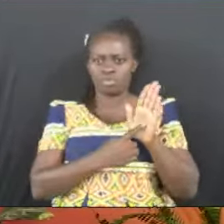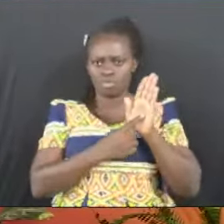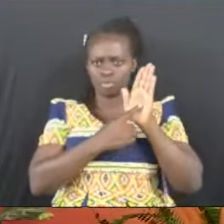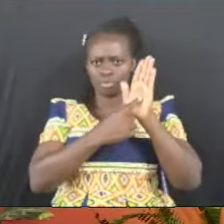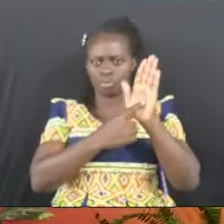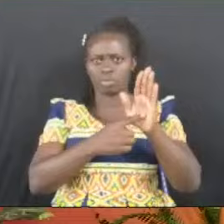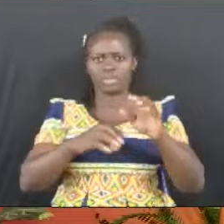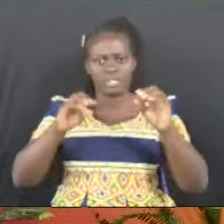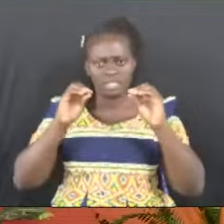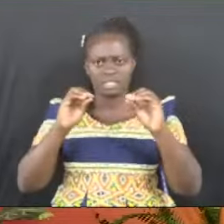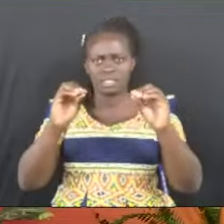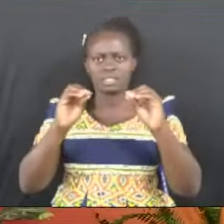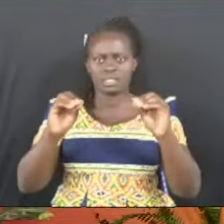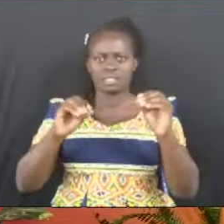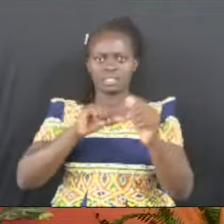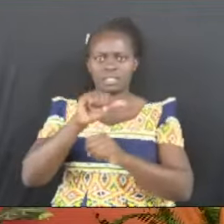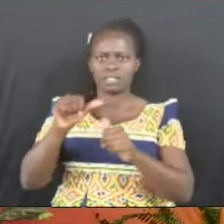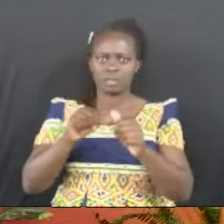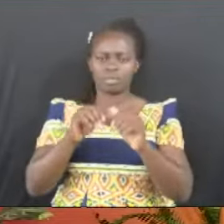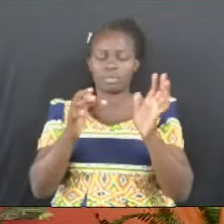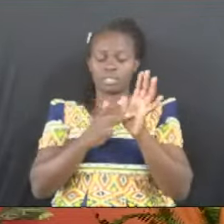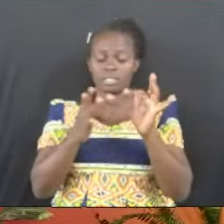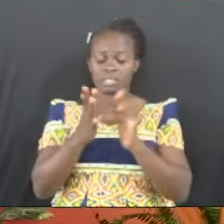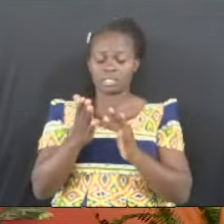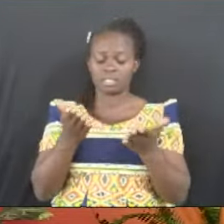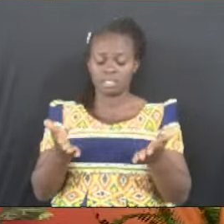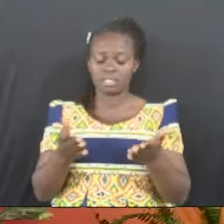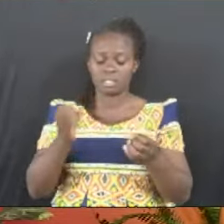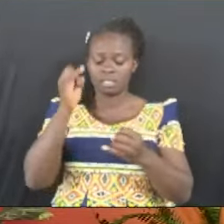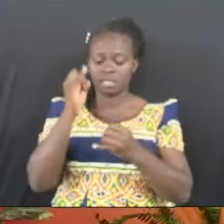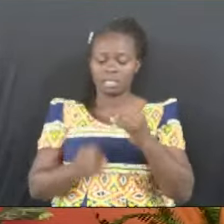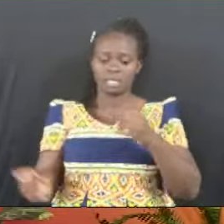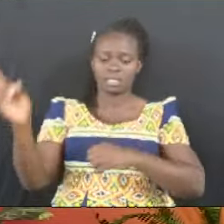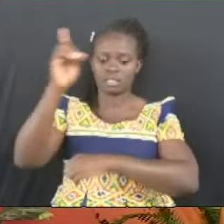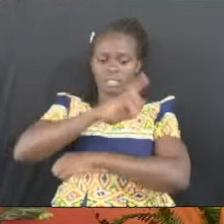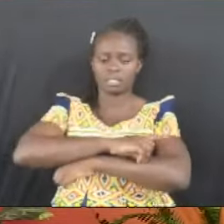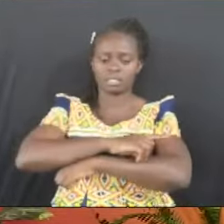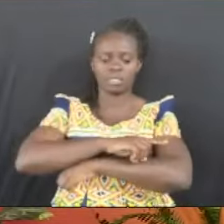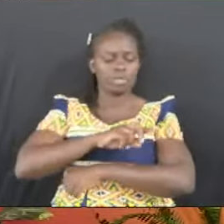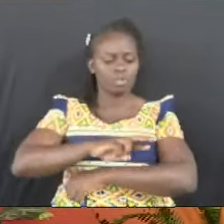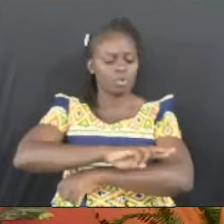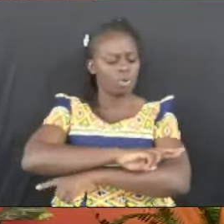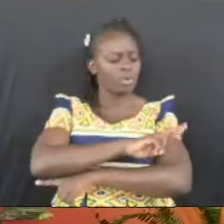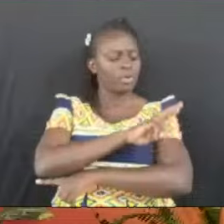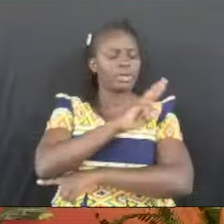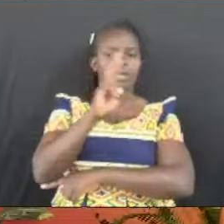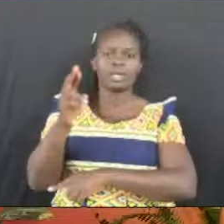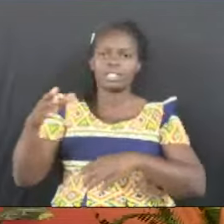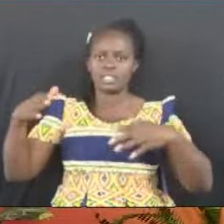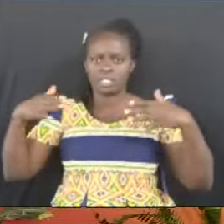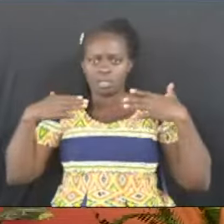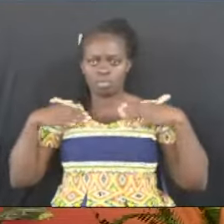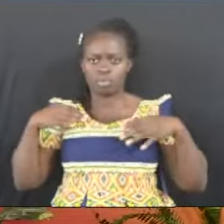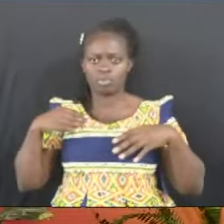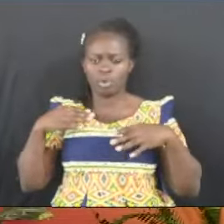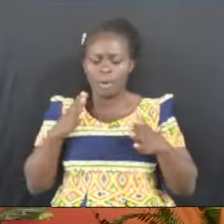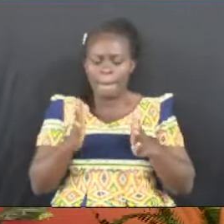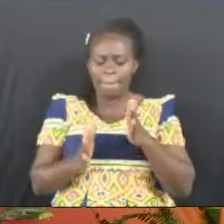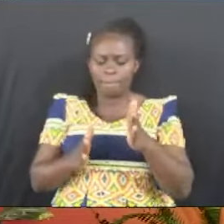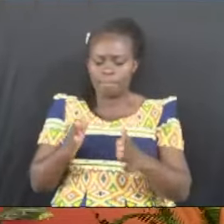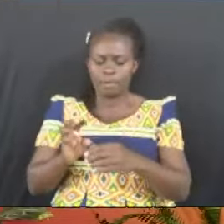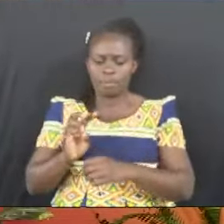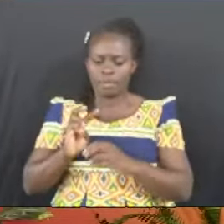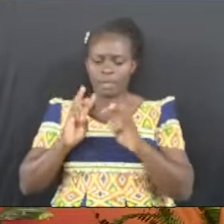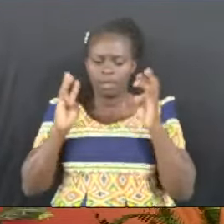of Jesus in these last days. You have raised us up so that we can prepare the world for the coming